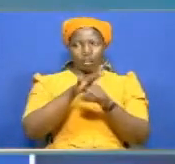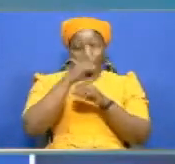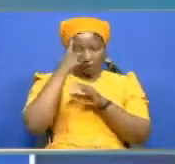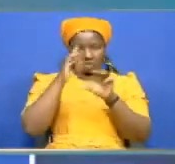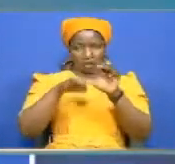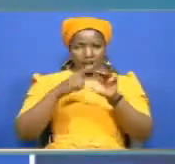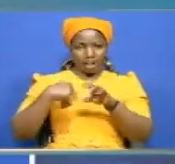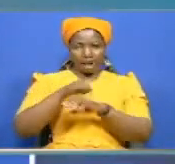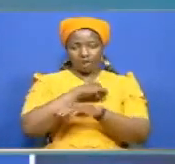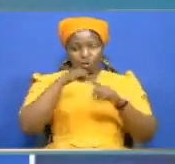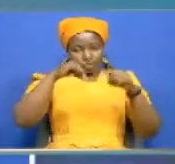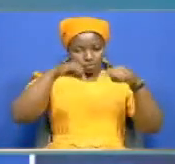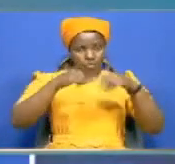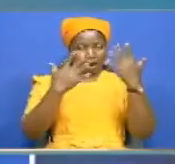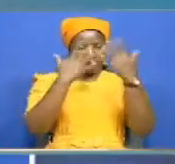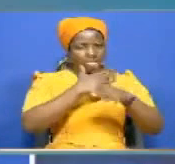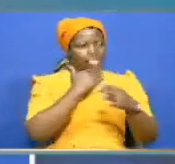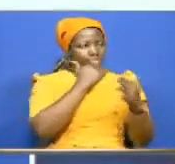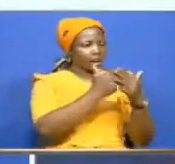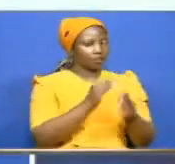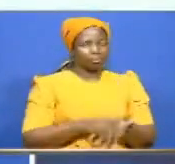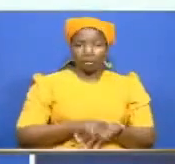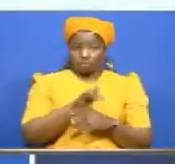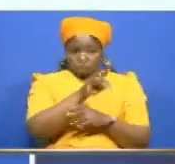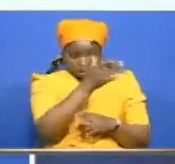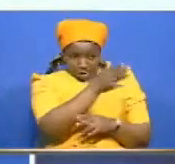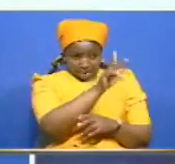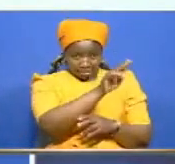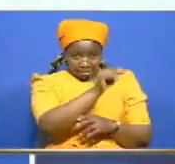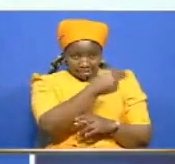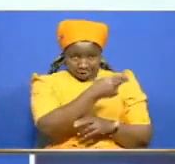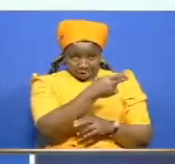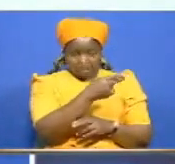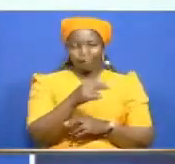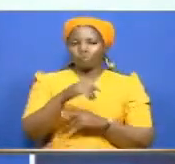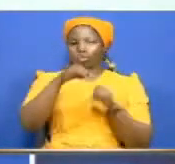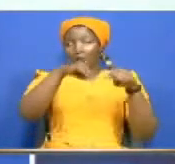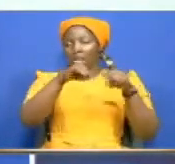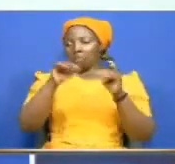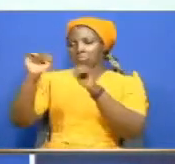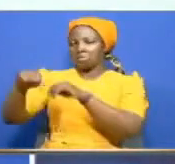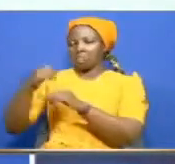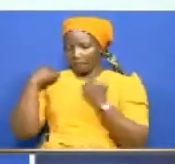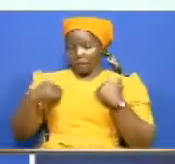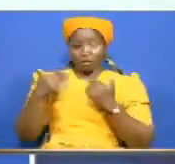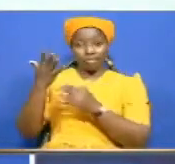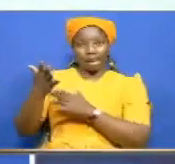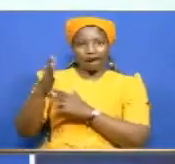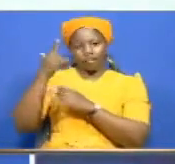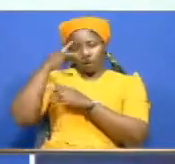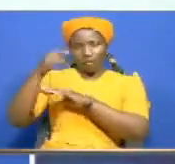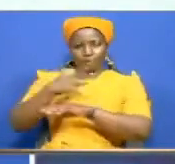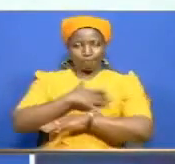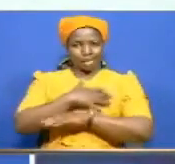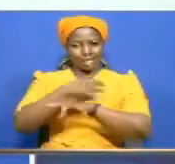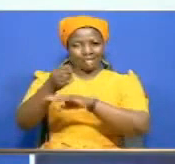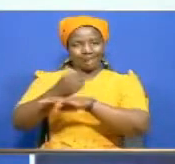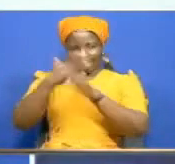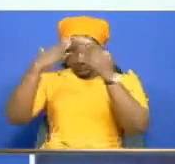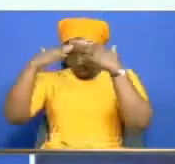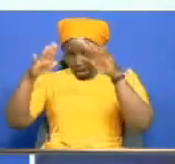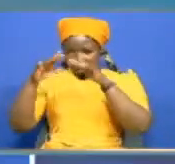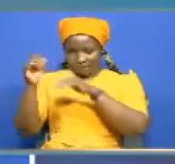today? Yes, I was there for the Breast Cancer Awareness Month launch. And this has